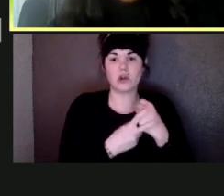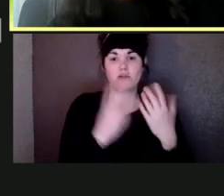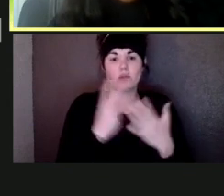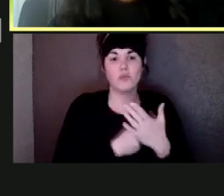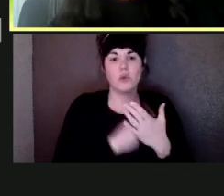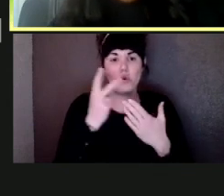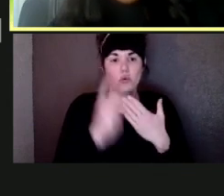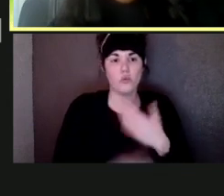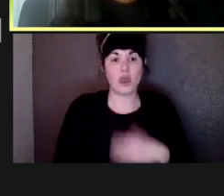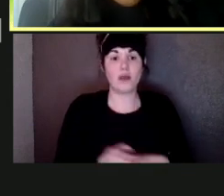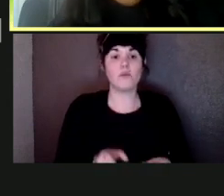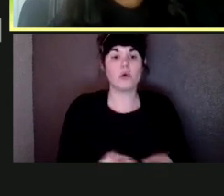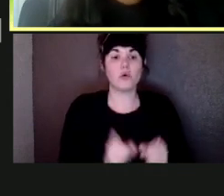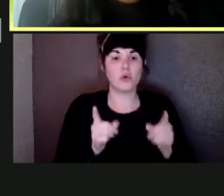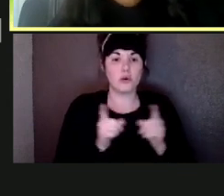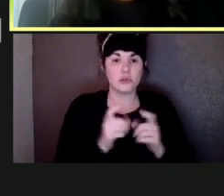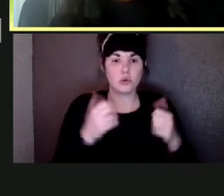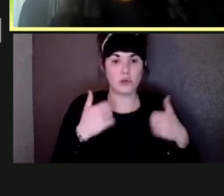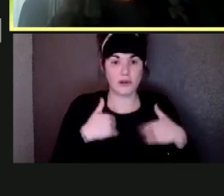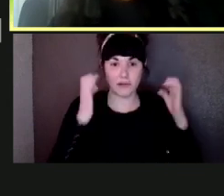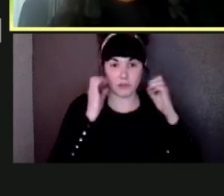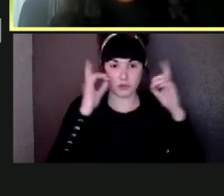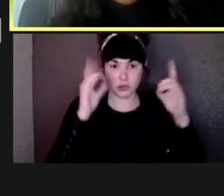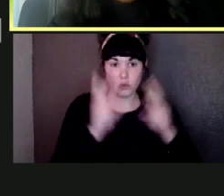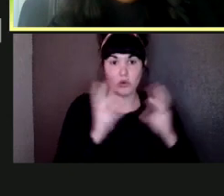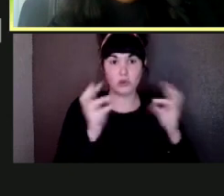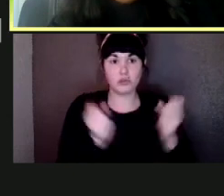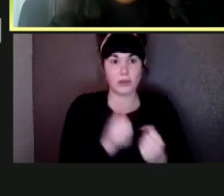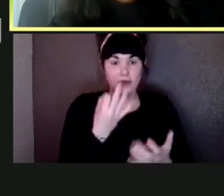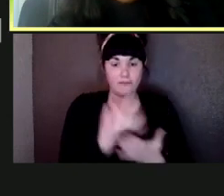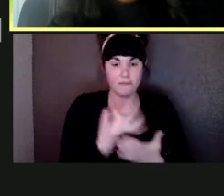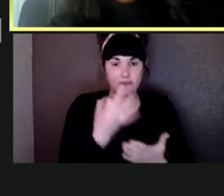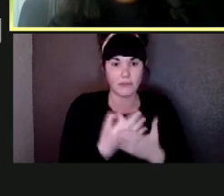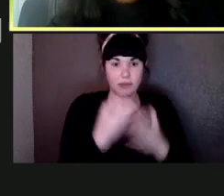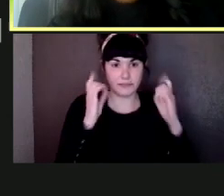energy, and financial education work. Next slide, please.